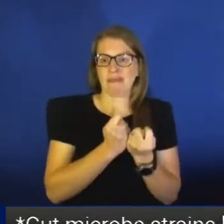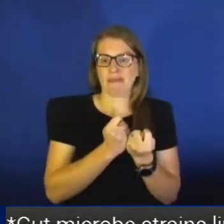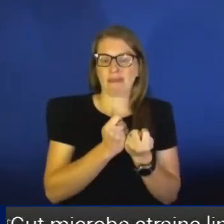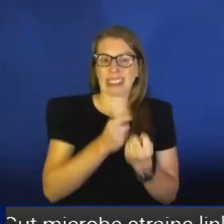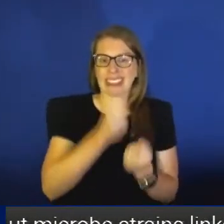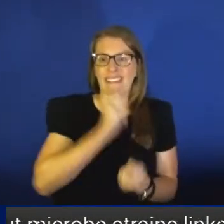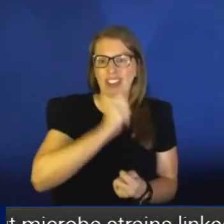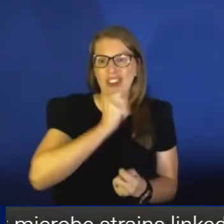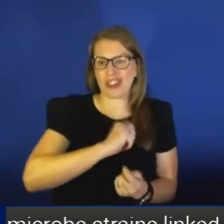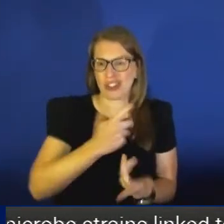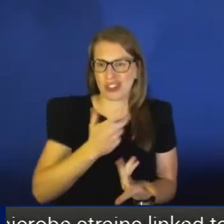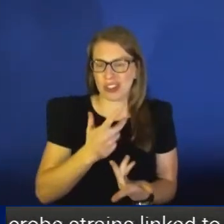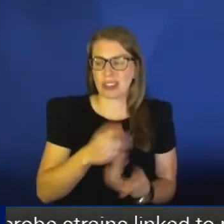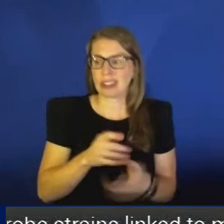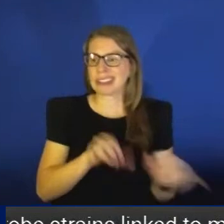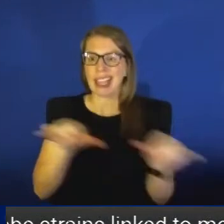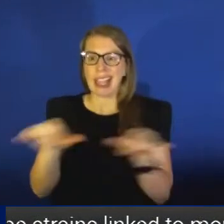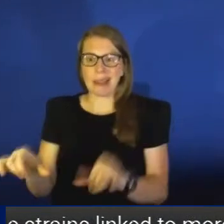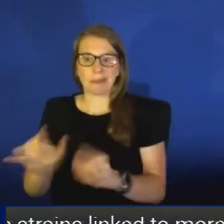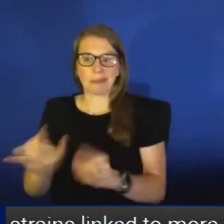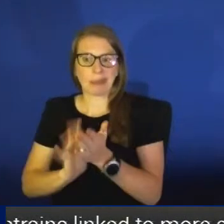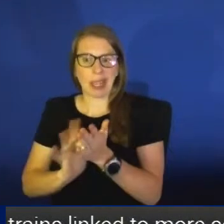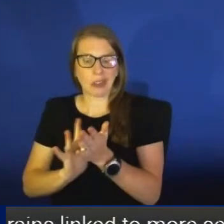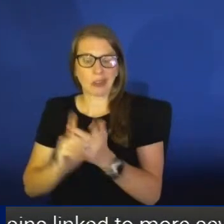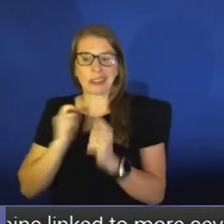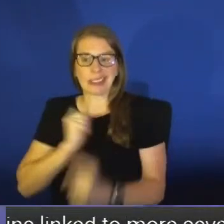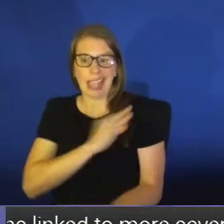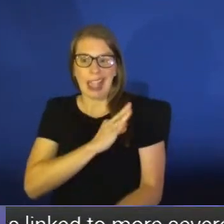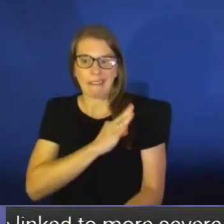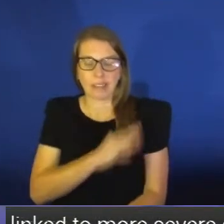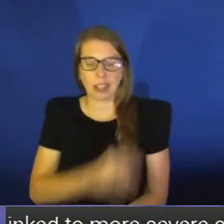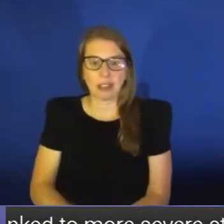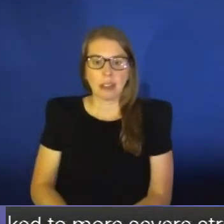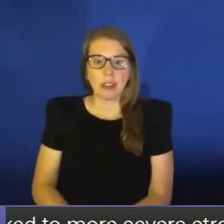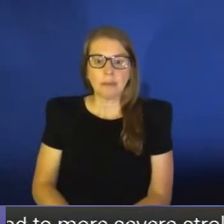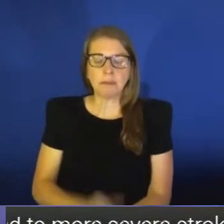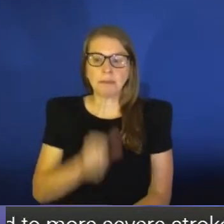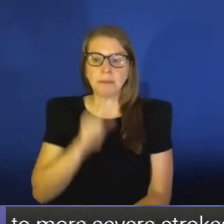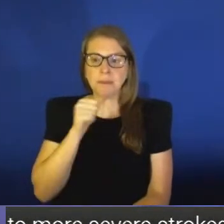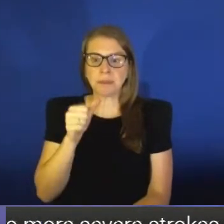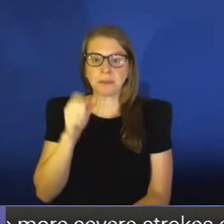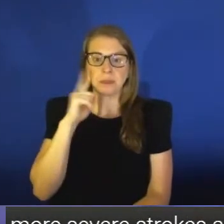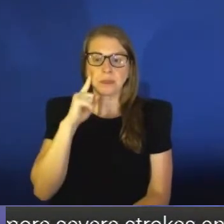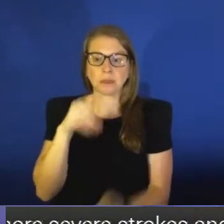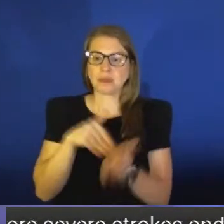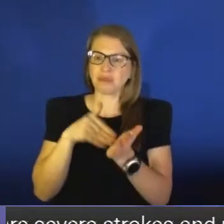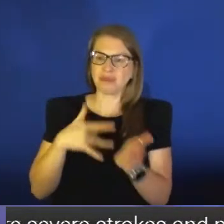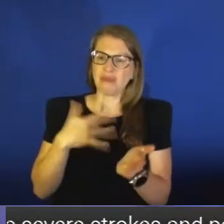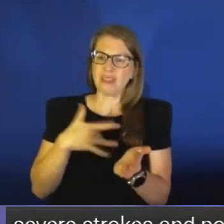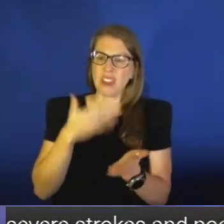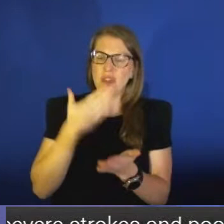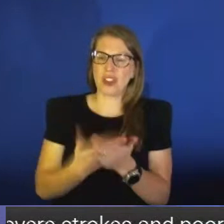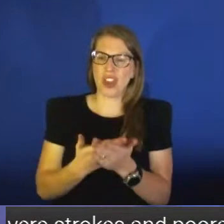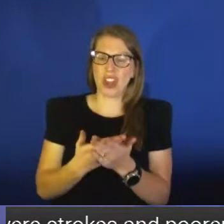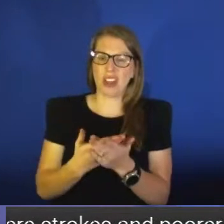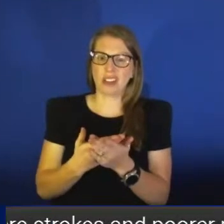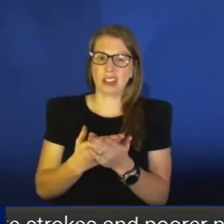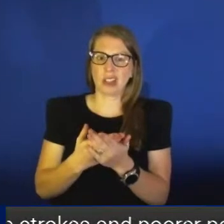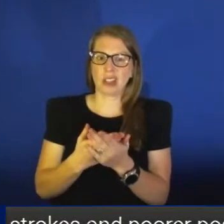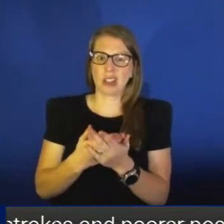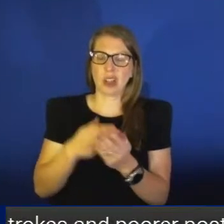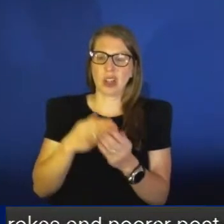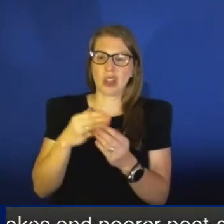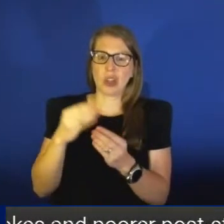think our nursing staff here does an amazing job. I don't think docs would feel good taking all the glory. I think that anytime somebody I think if you do, it's a